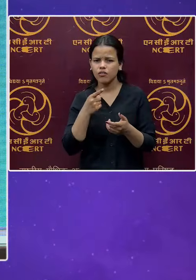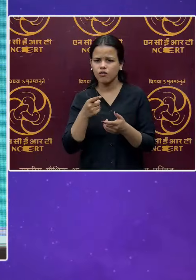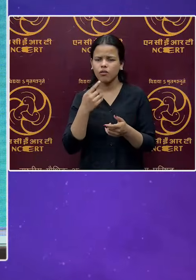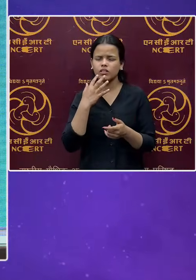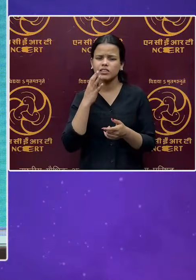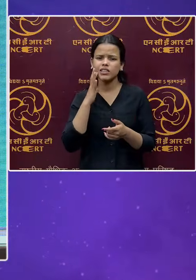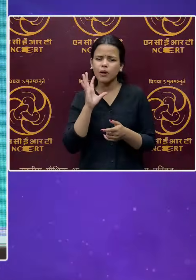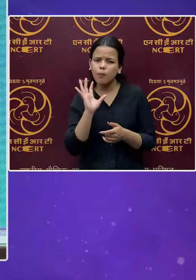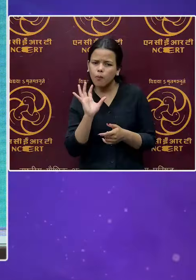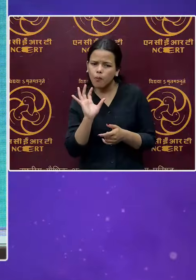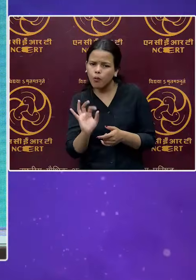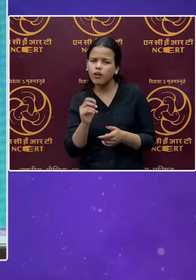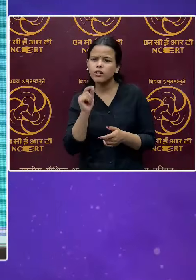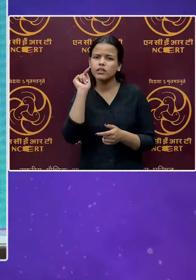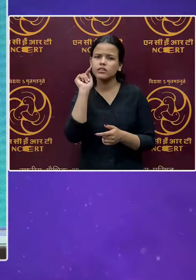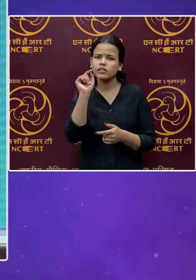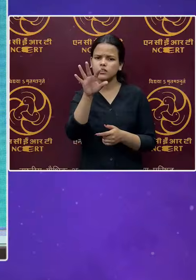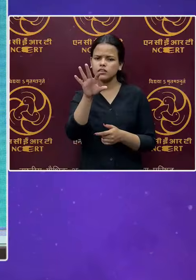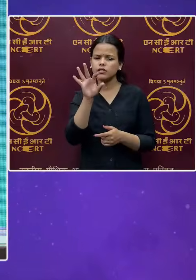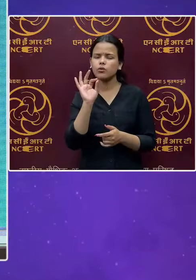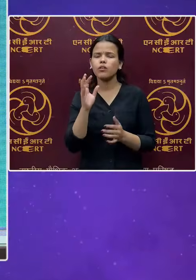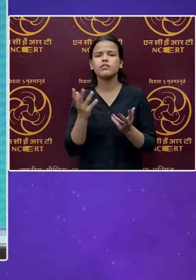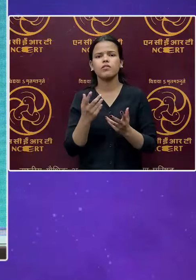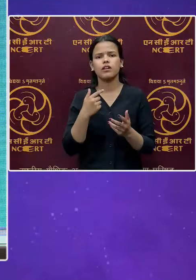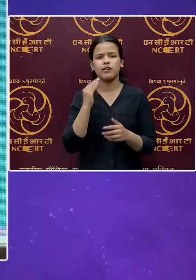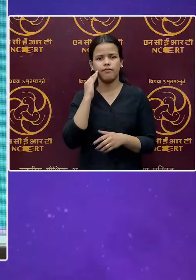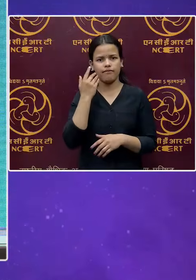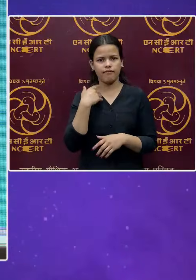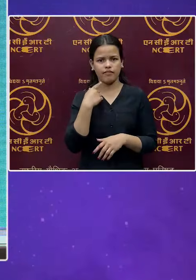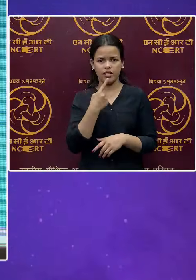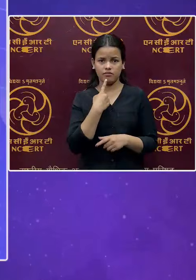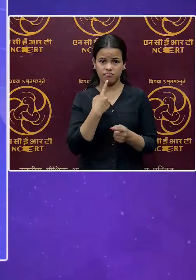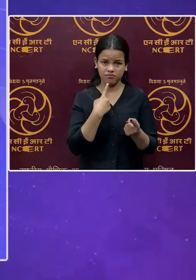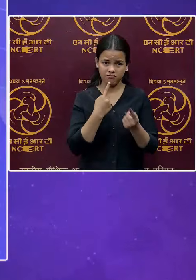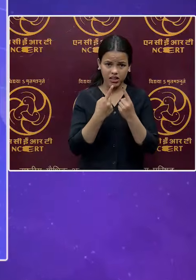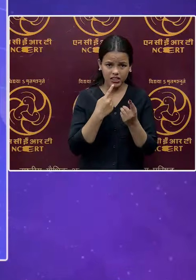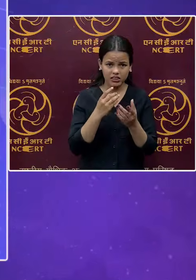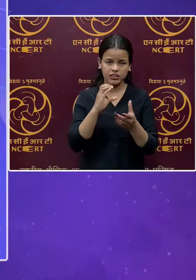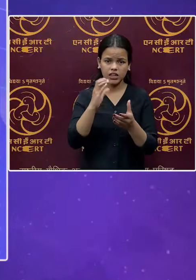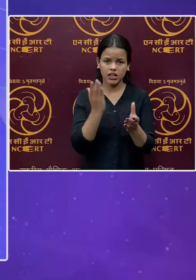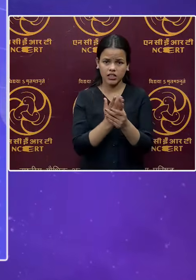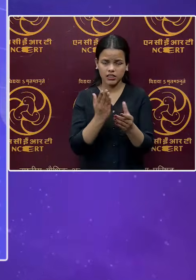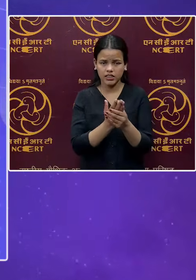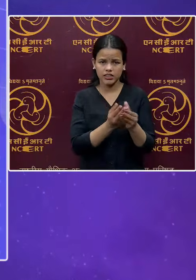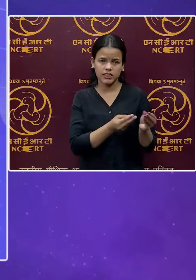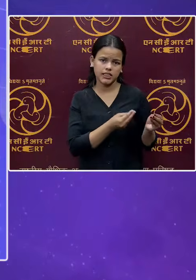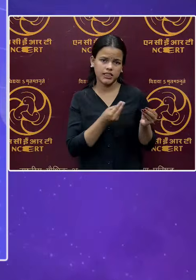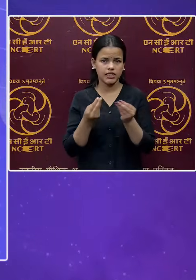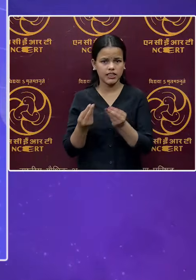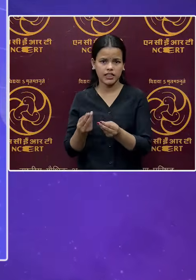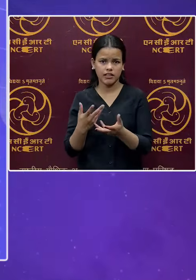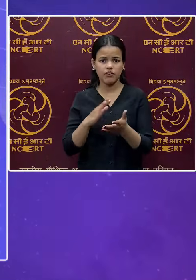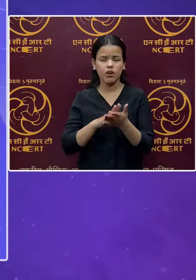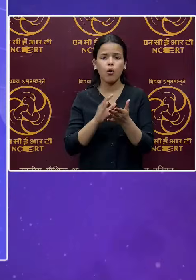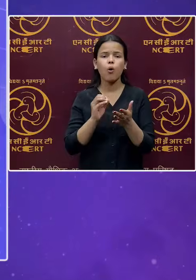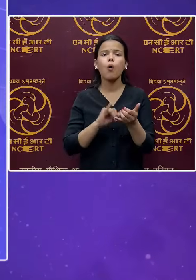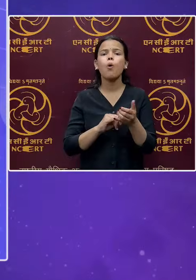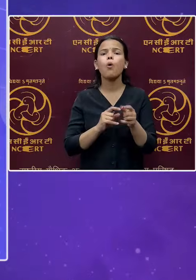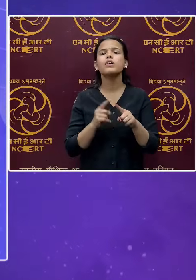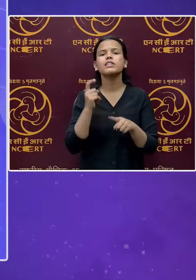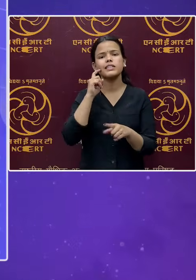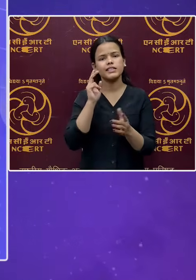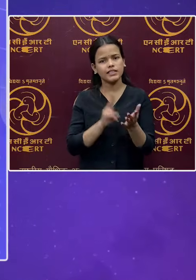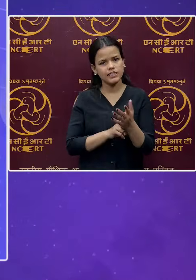consider? So when we talk about content delivery, see, hosting is at our end, correct? Hosting, what we are doing, that is